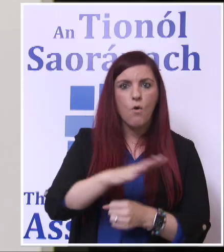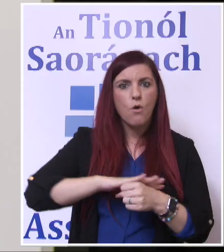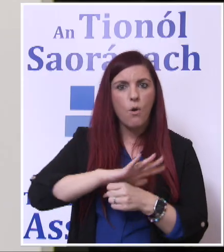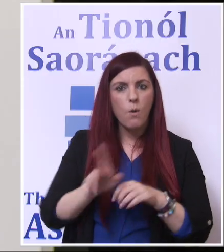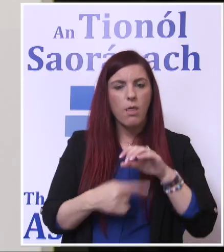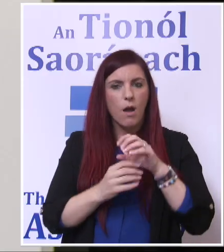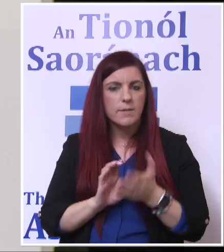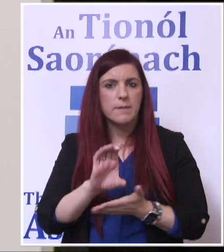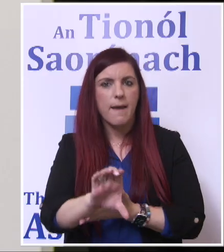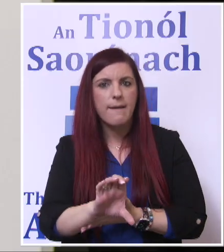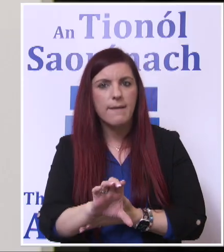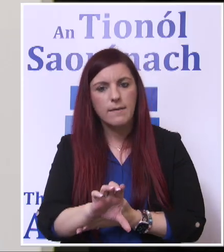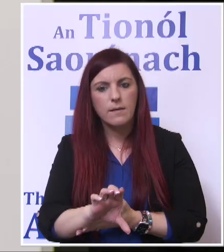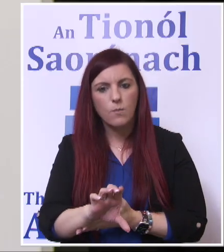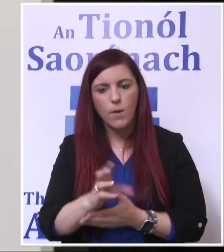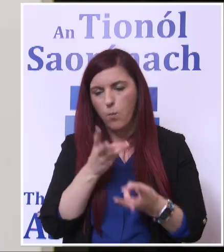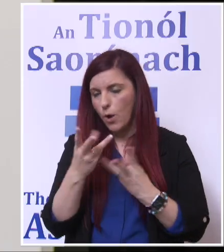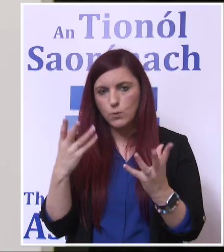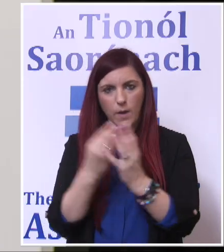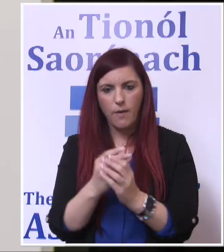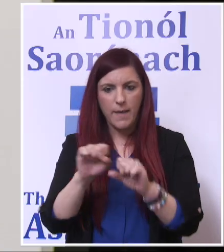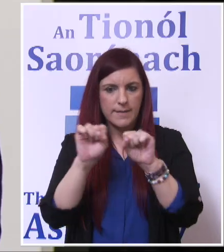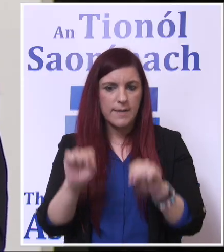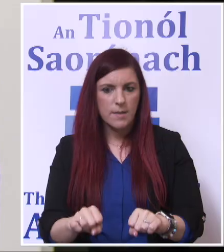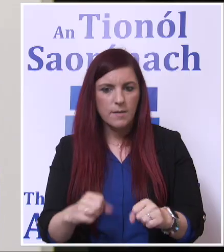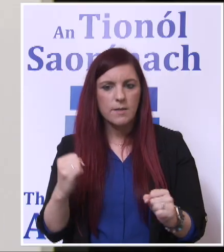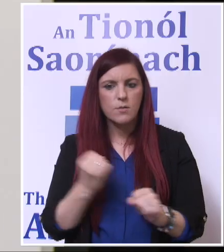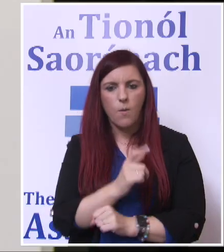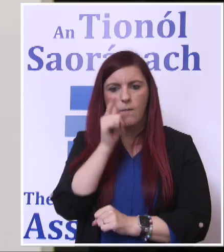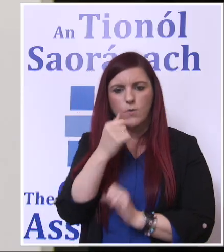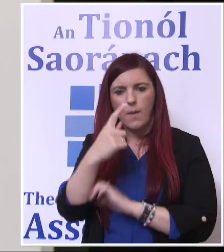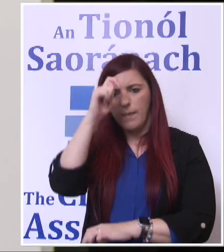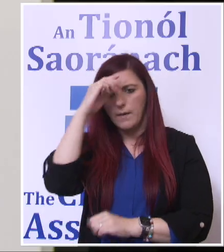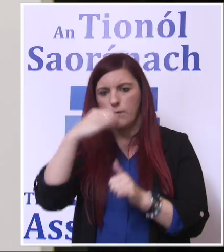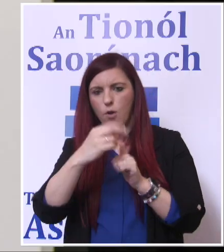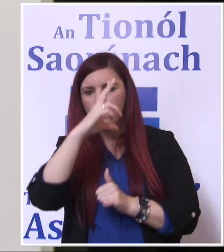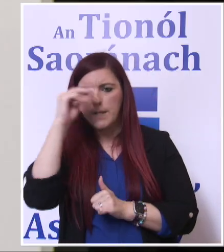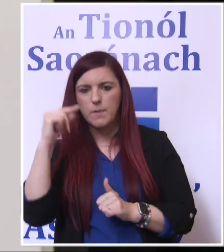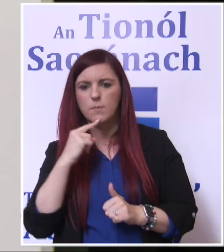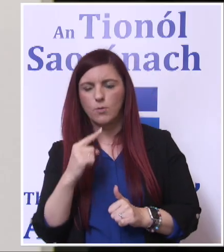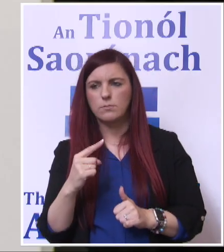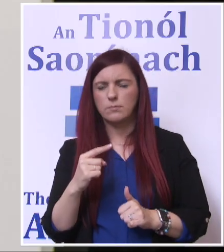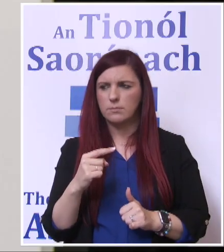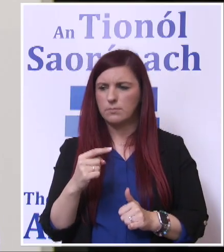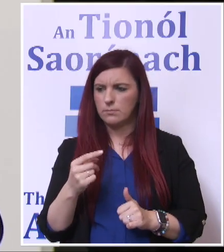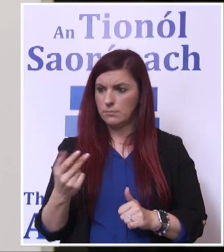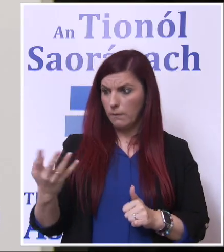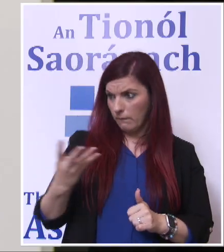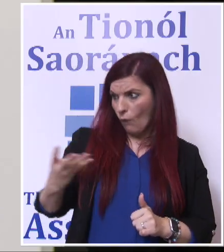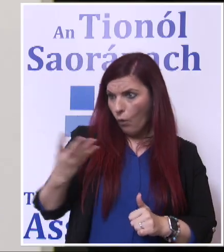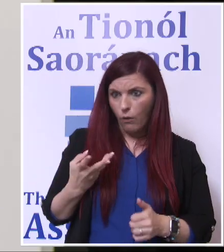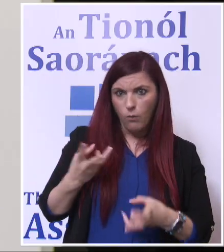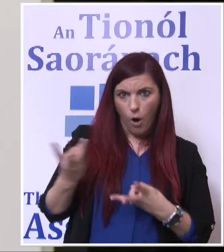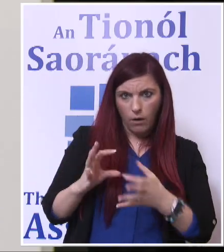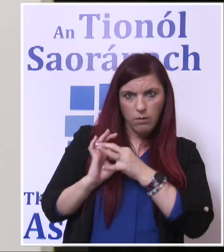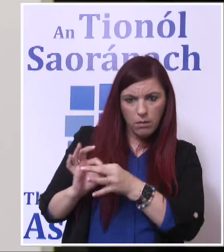There's an oversight mechanism and we work together on that. Unfortunately, I couldn't really think of any other examples, despite the fact that we as four mayors work very